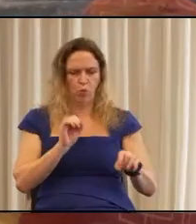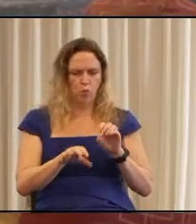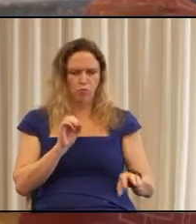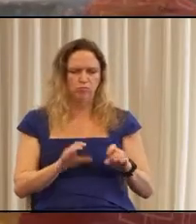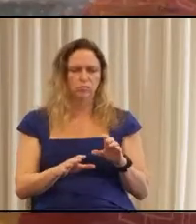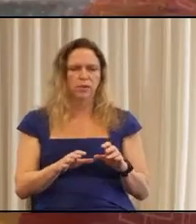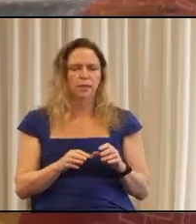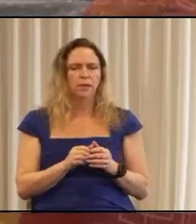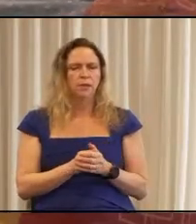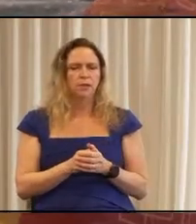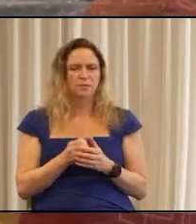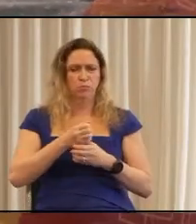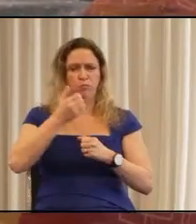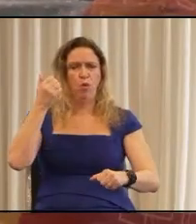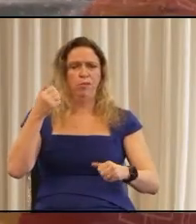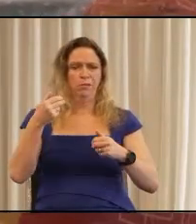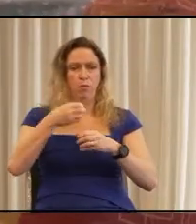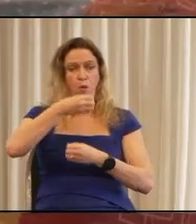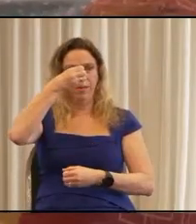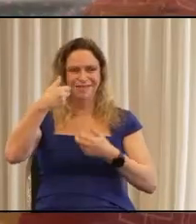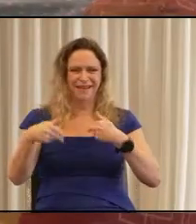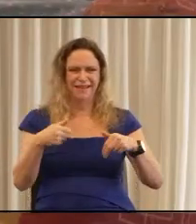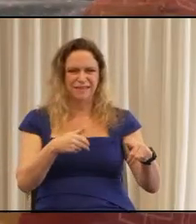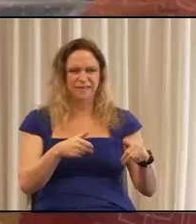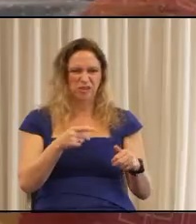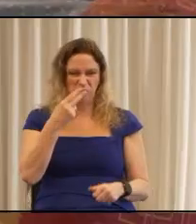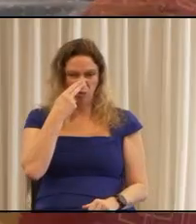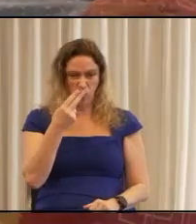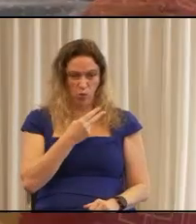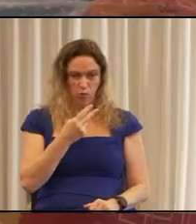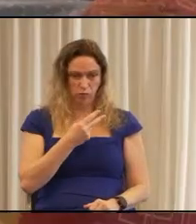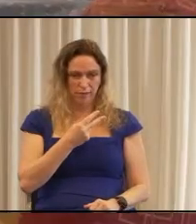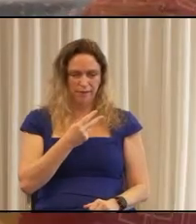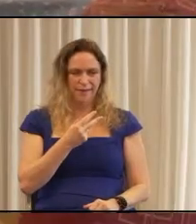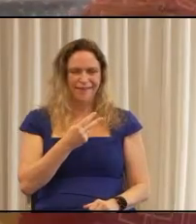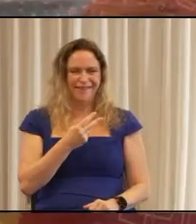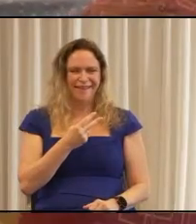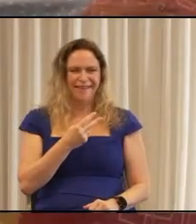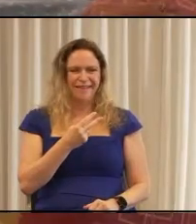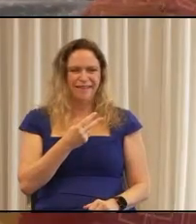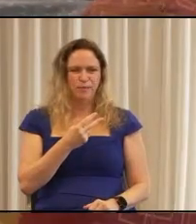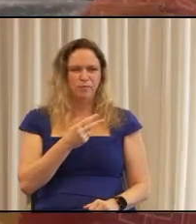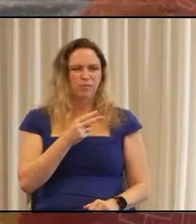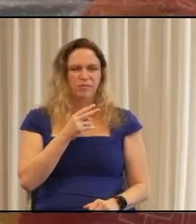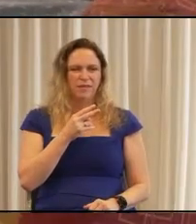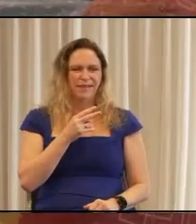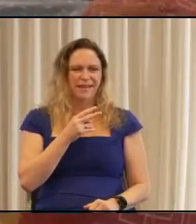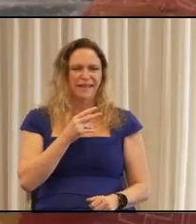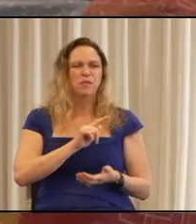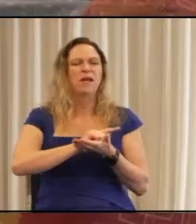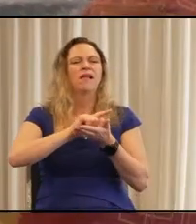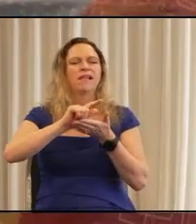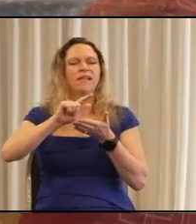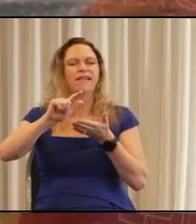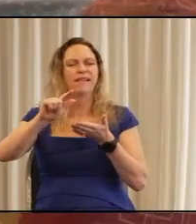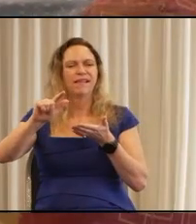you'll, because pole dancing, that was like, she was 12 and she was, 10 or 12 before we did she